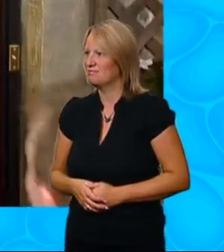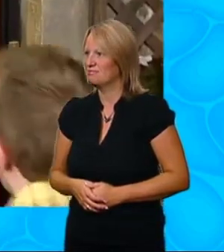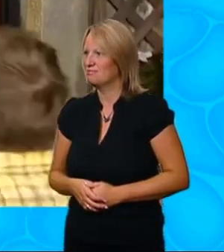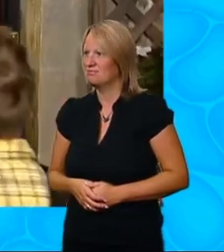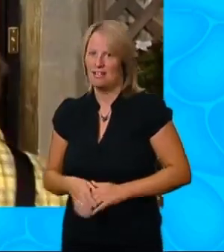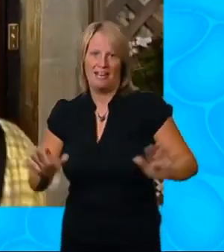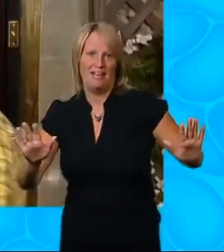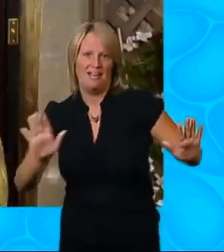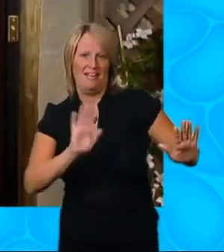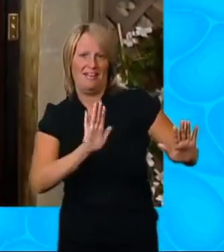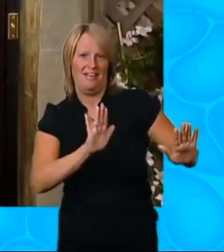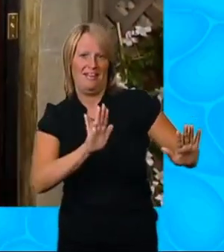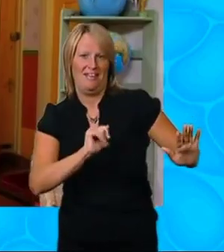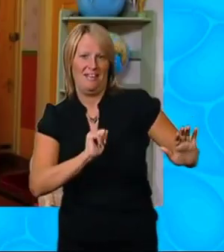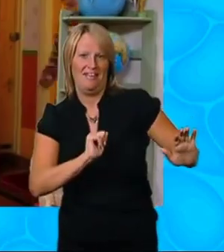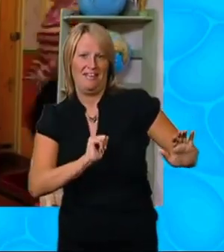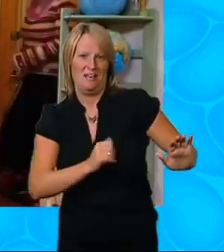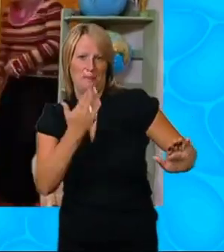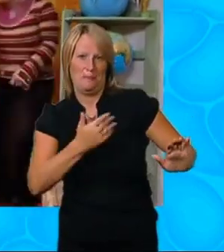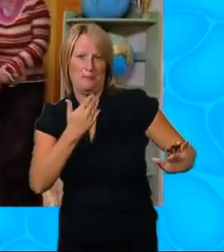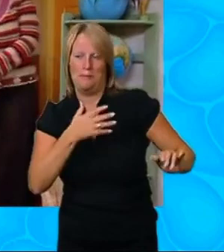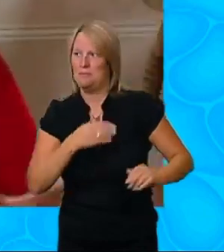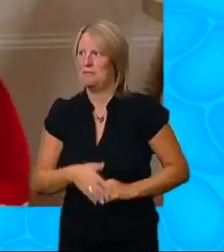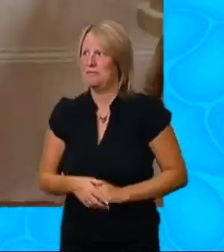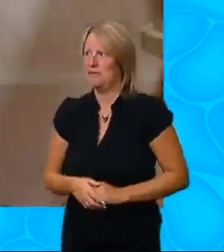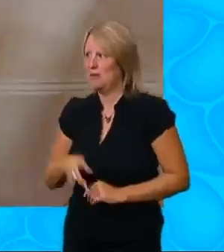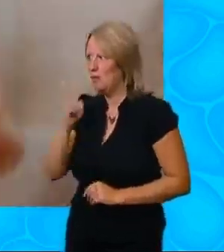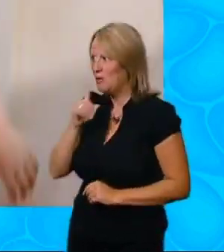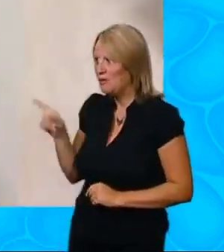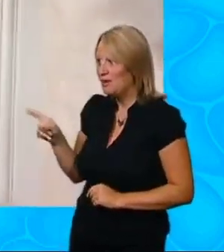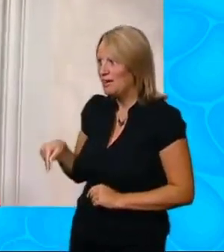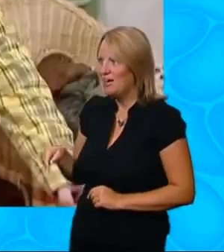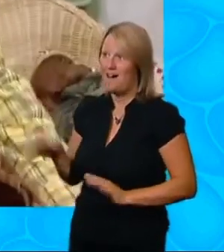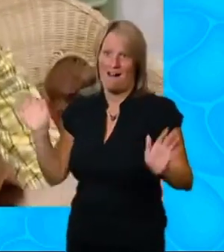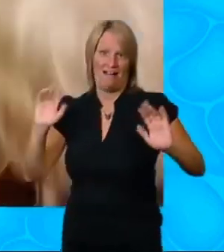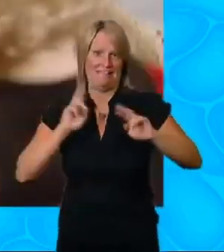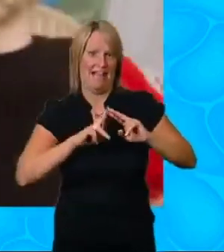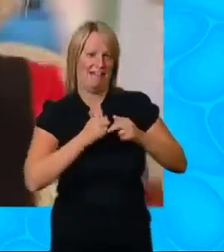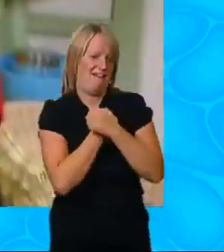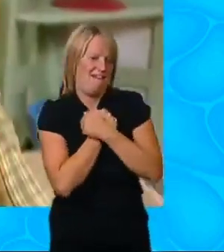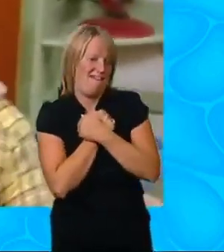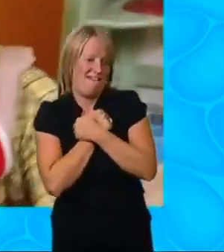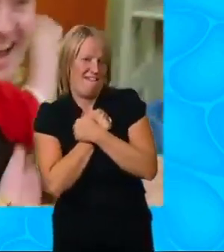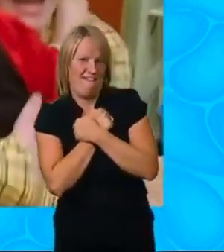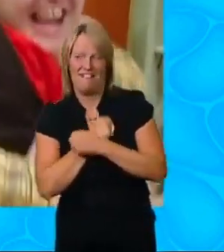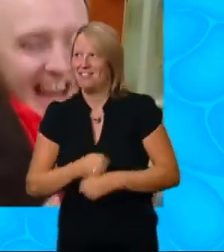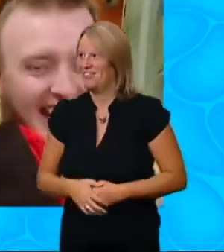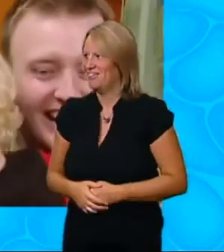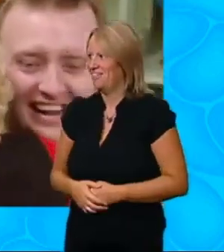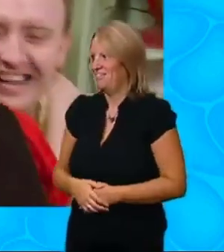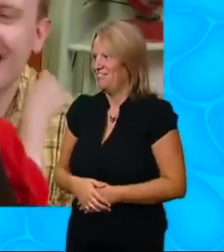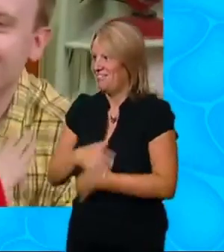Rudy, come away, Ruth. Look who's here, Jack. What? Give us a cuddle.